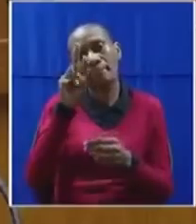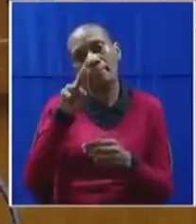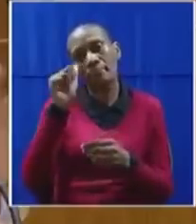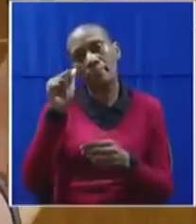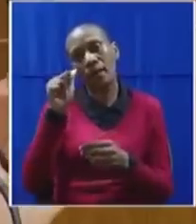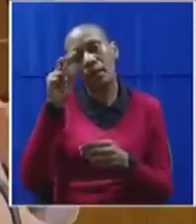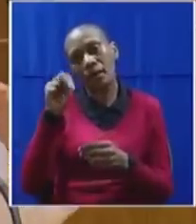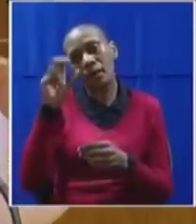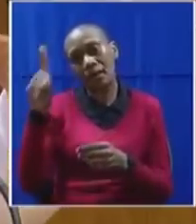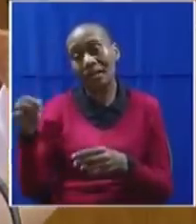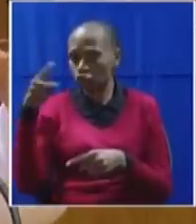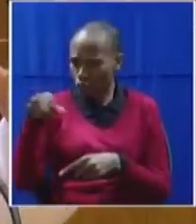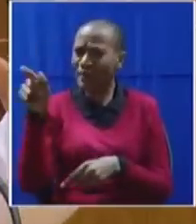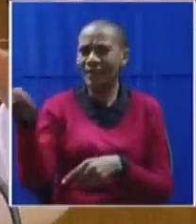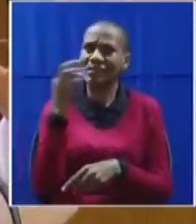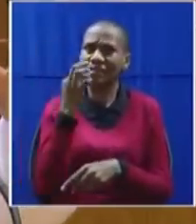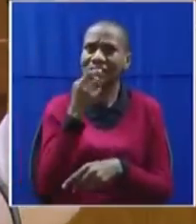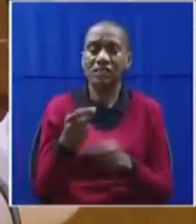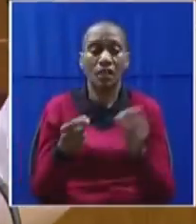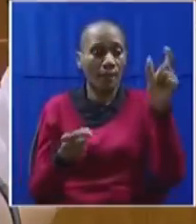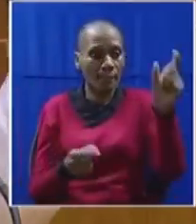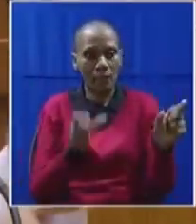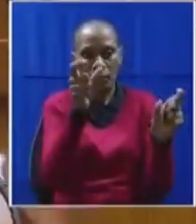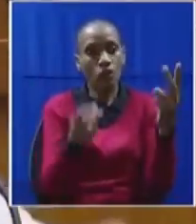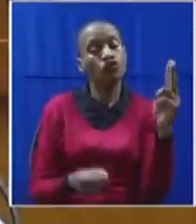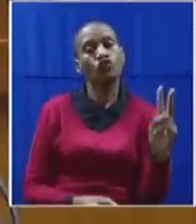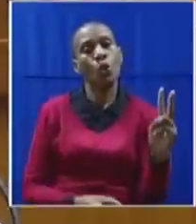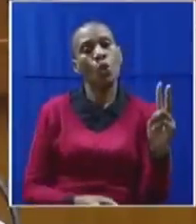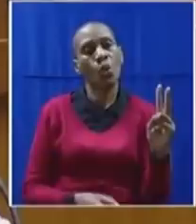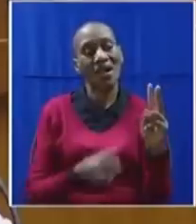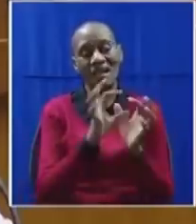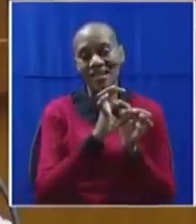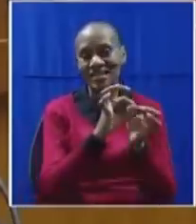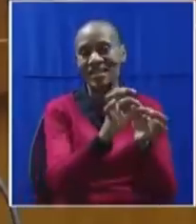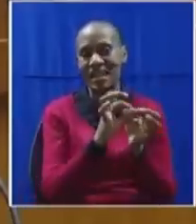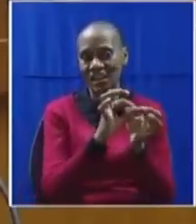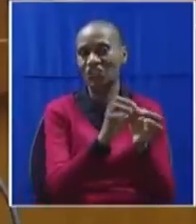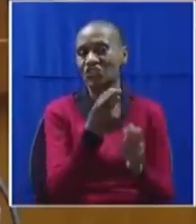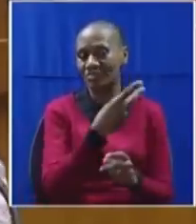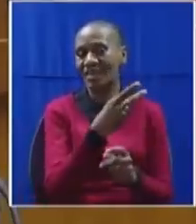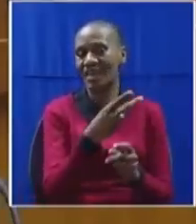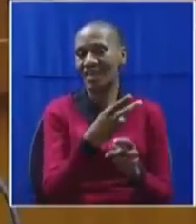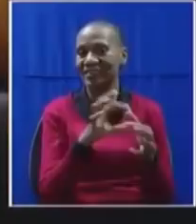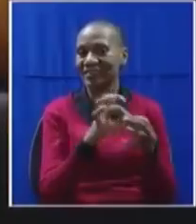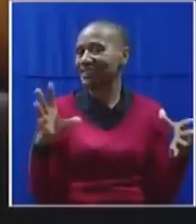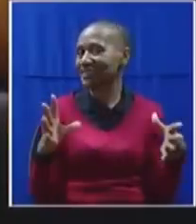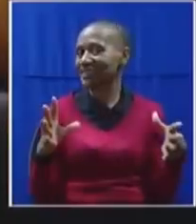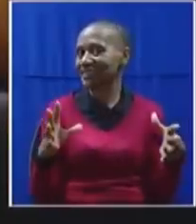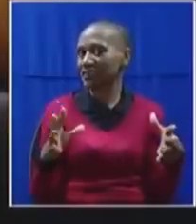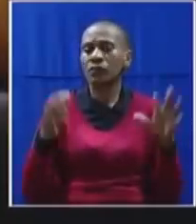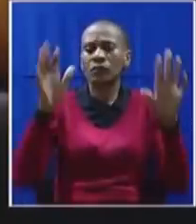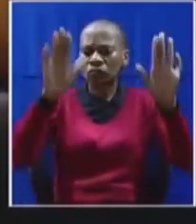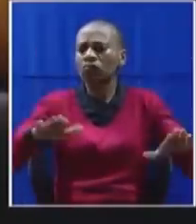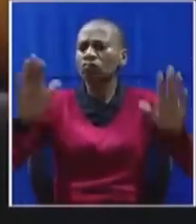naturally, because of the positions that the two people hold, the relationship is likely order, to be order, honorable members.